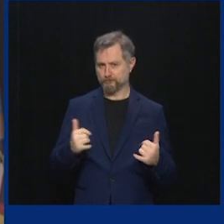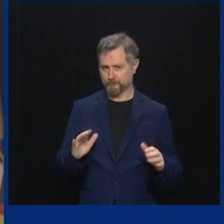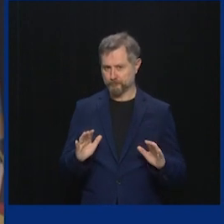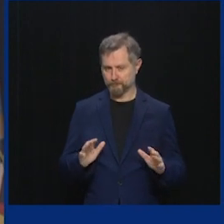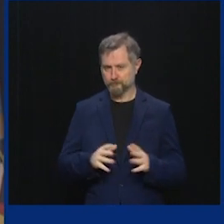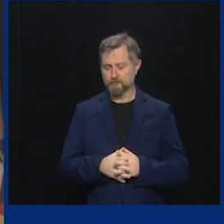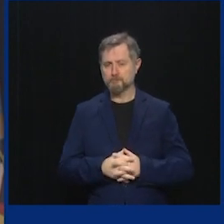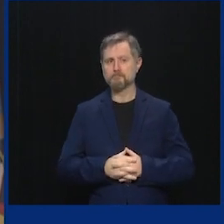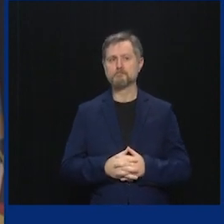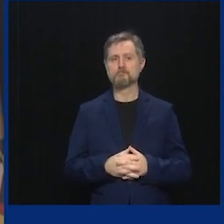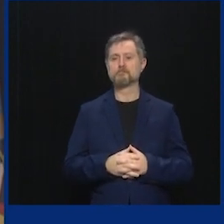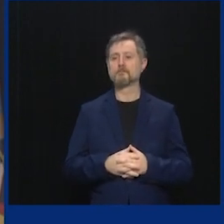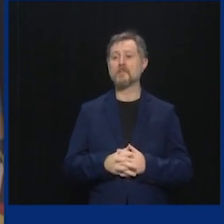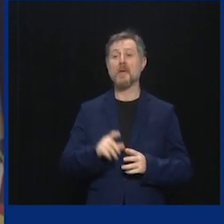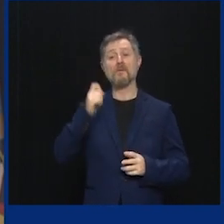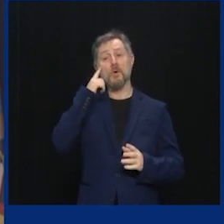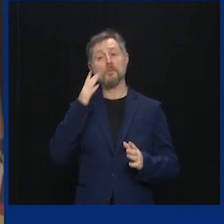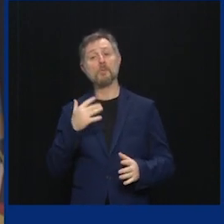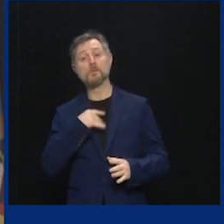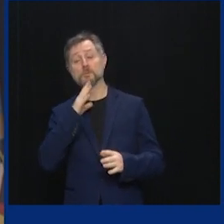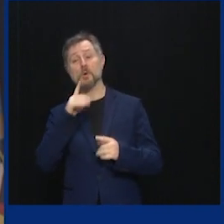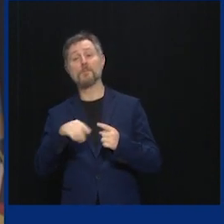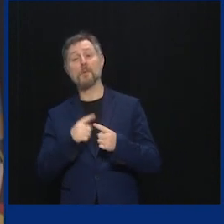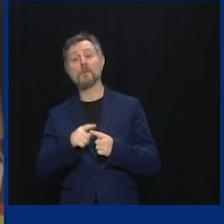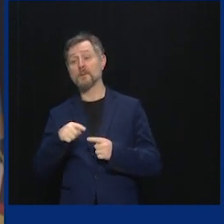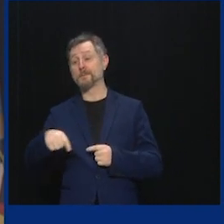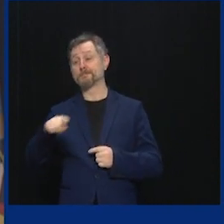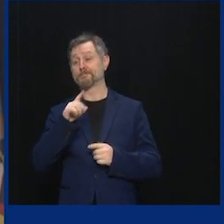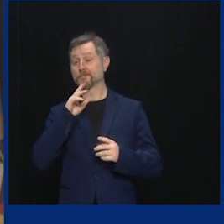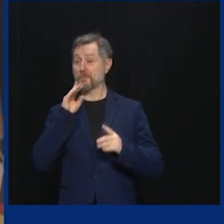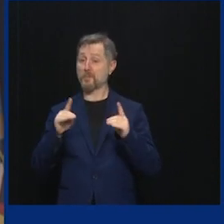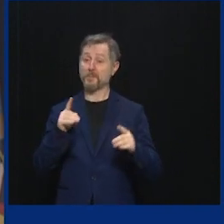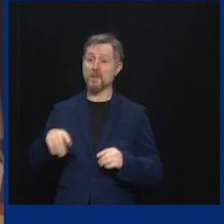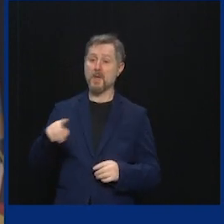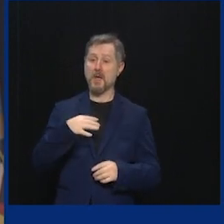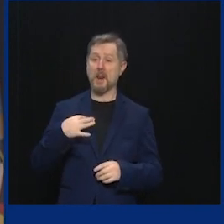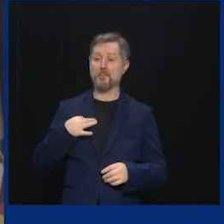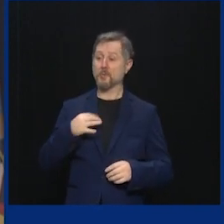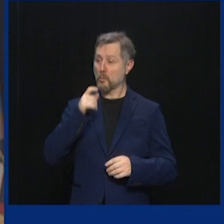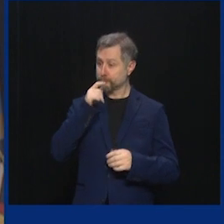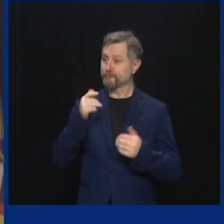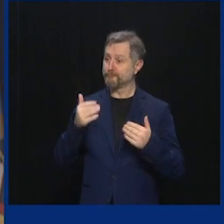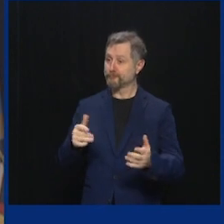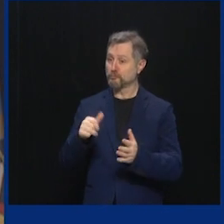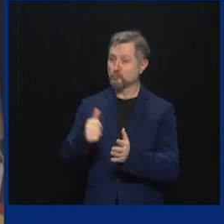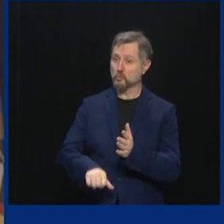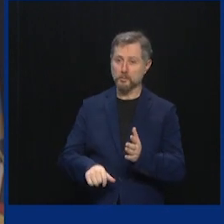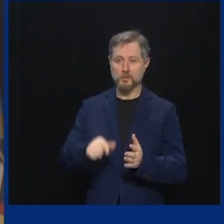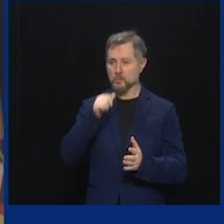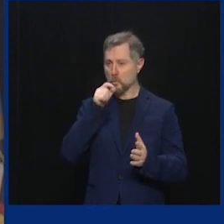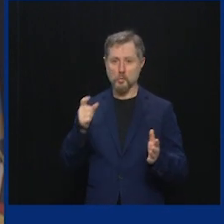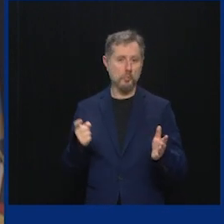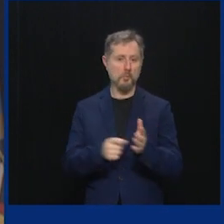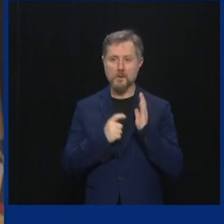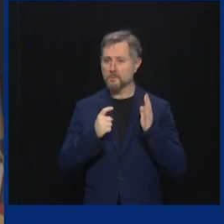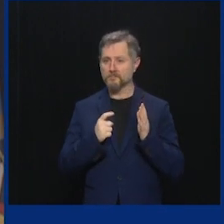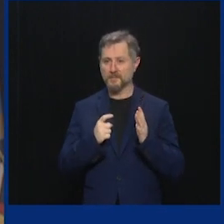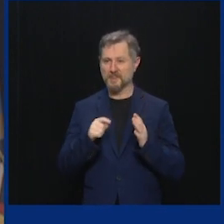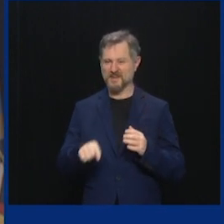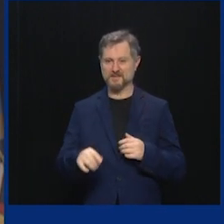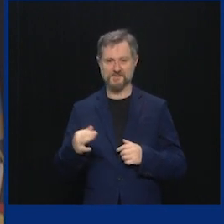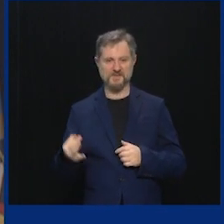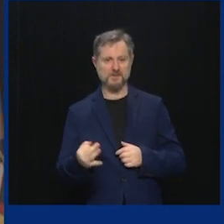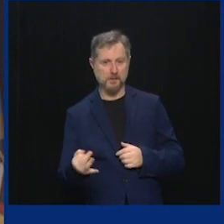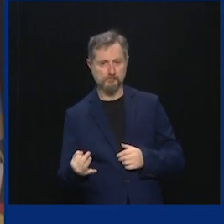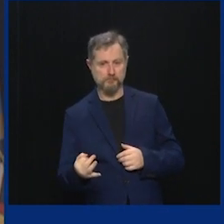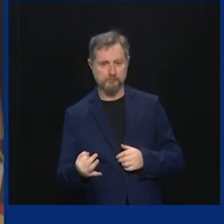the non-necessary elective surgery, I guess that's what the nature of elective means, goes into effect on Friday. We